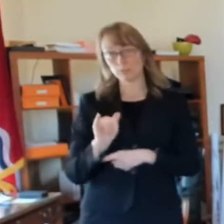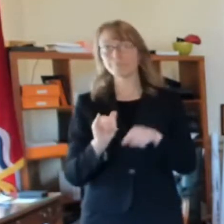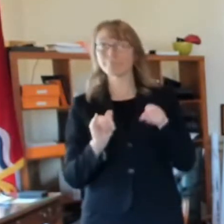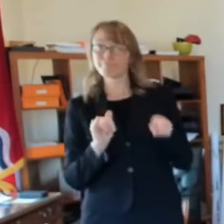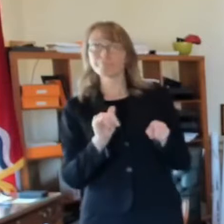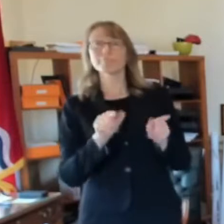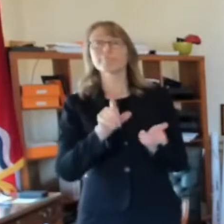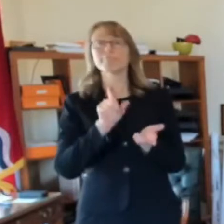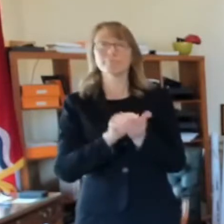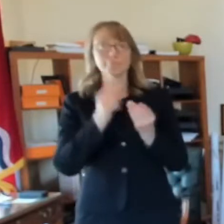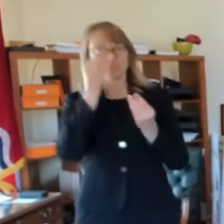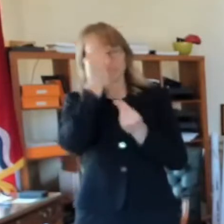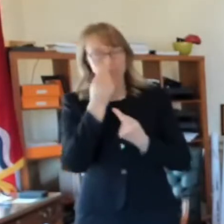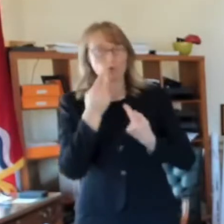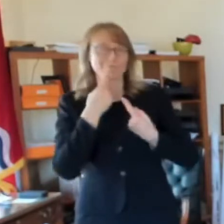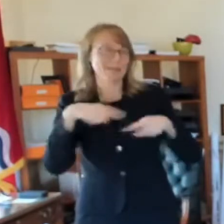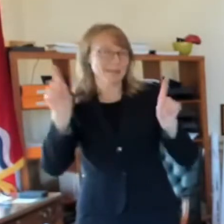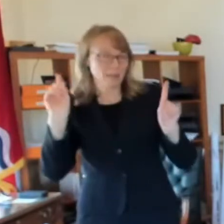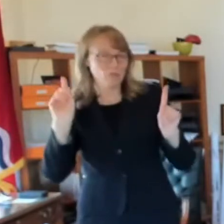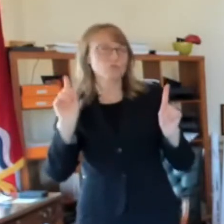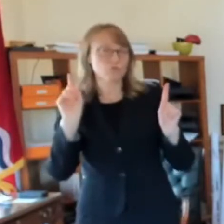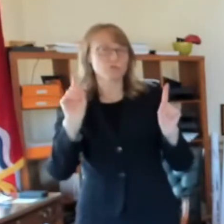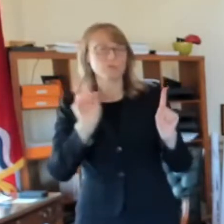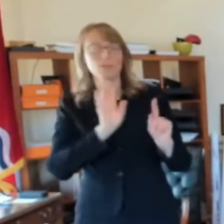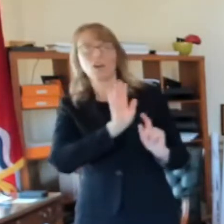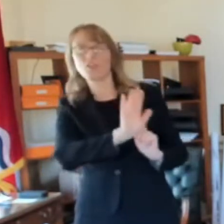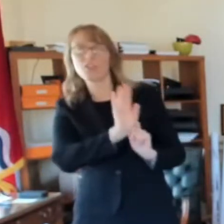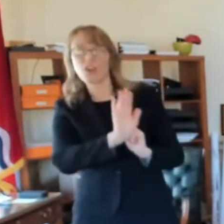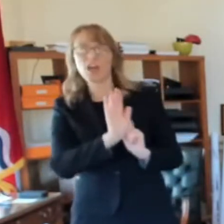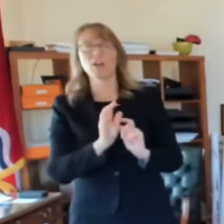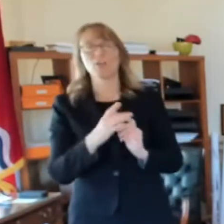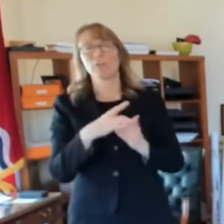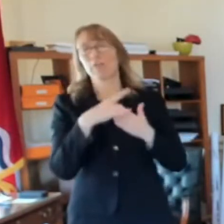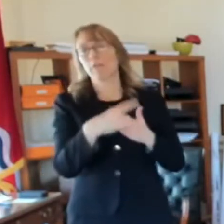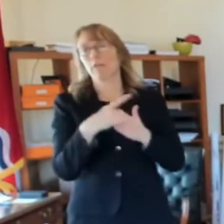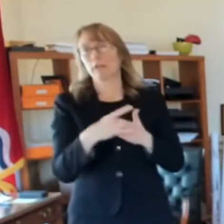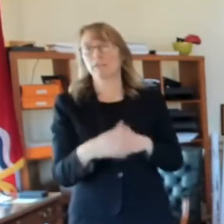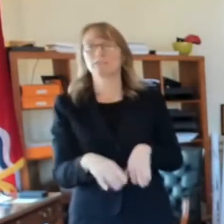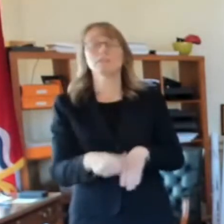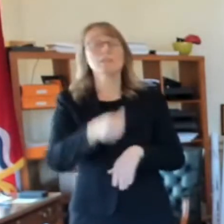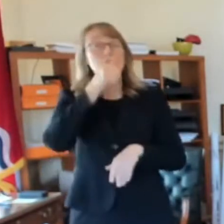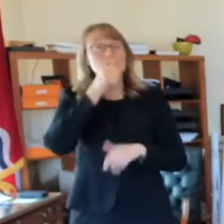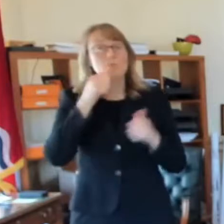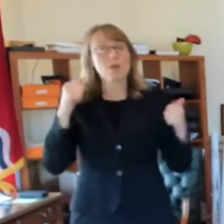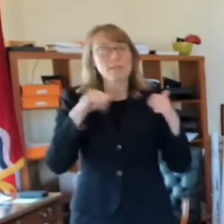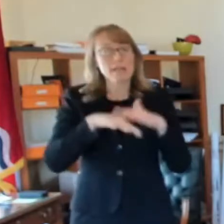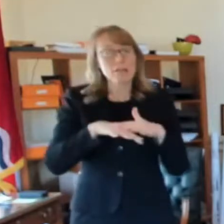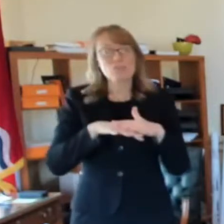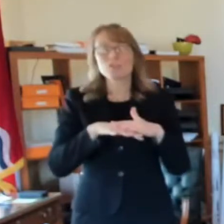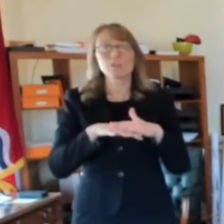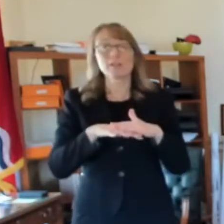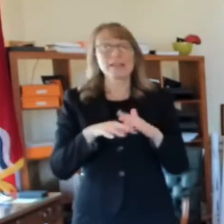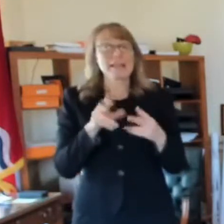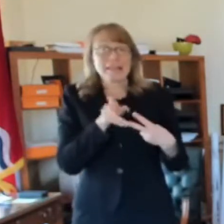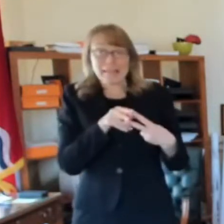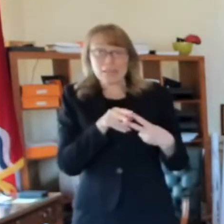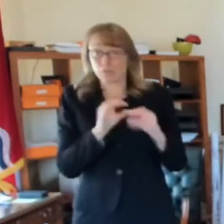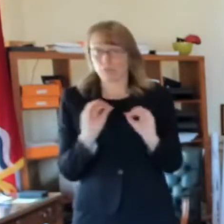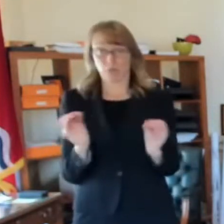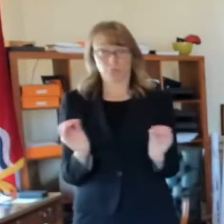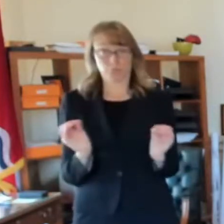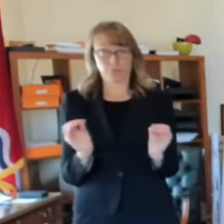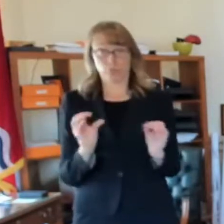very similar guidelines, keeping these private gatherings, either don't have them, that's the best,